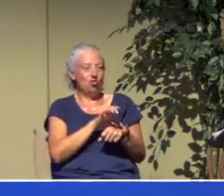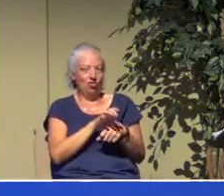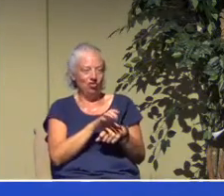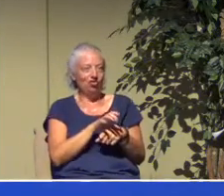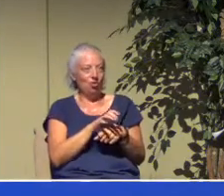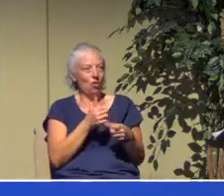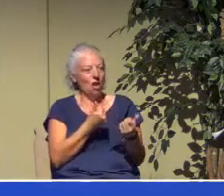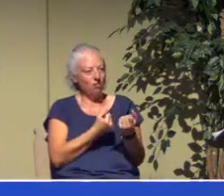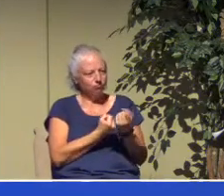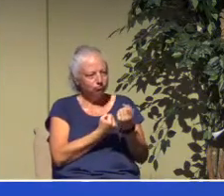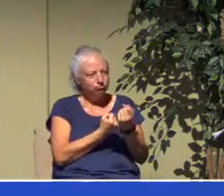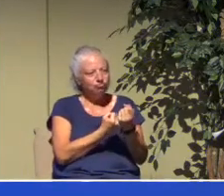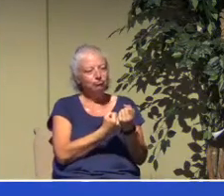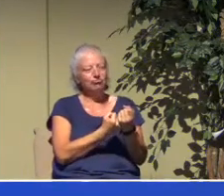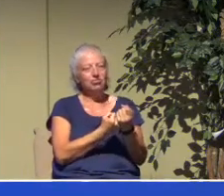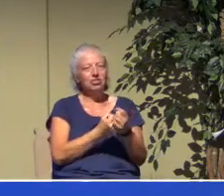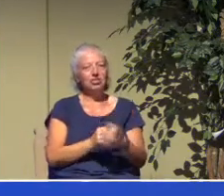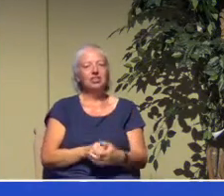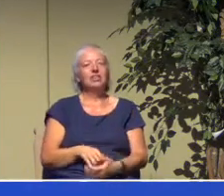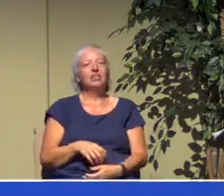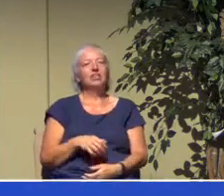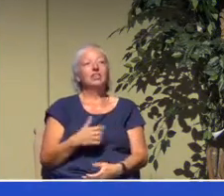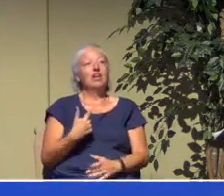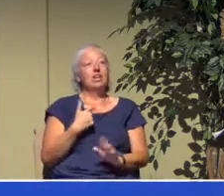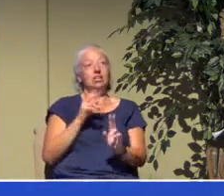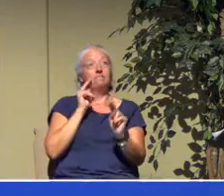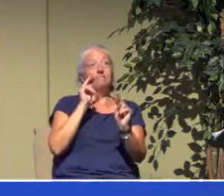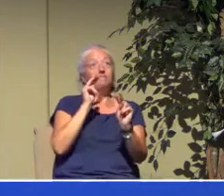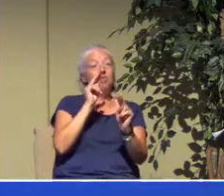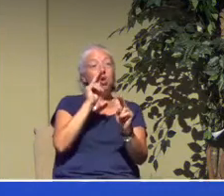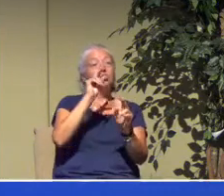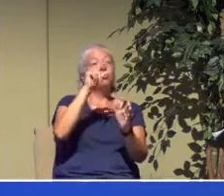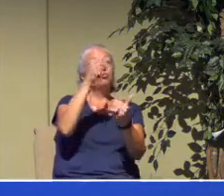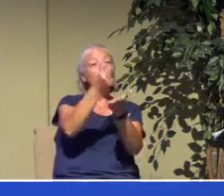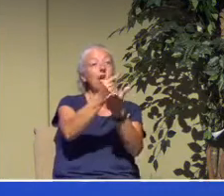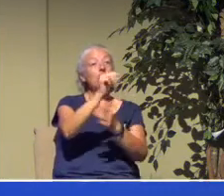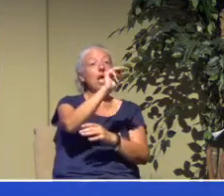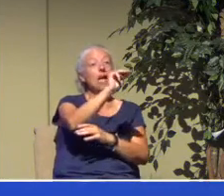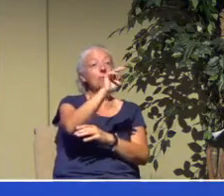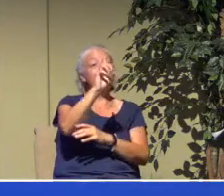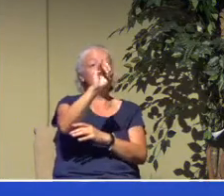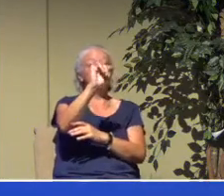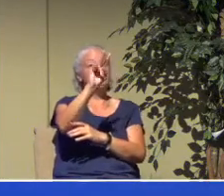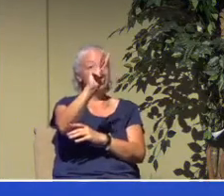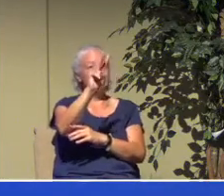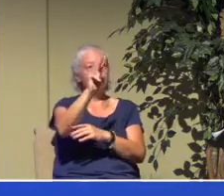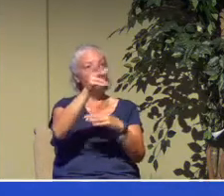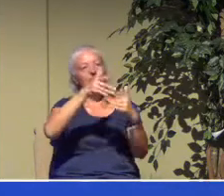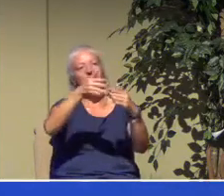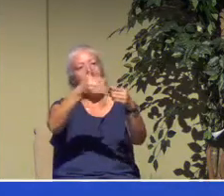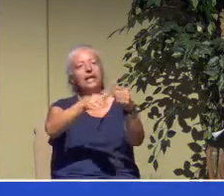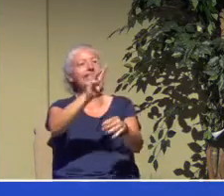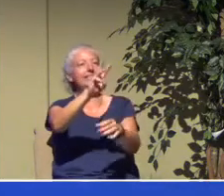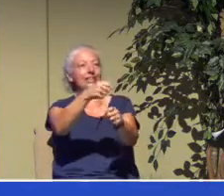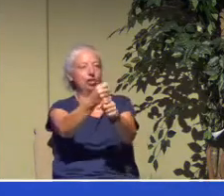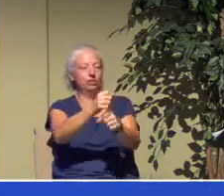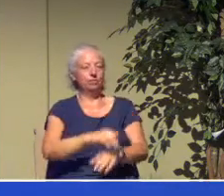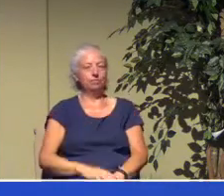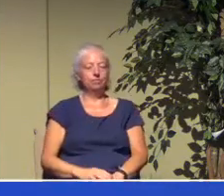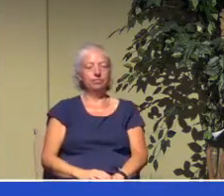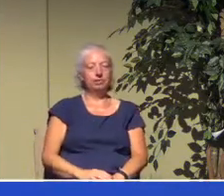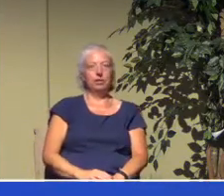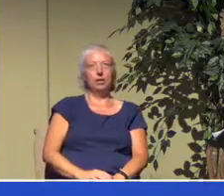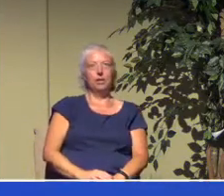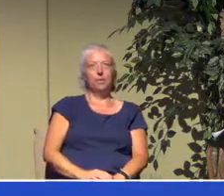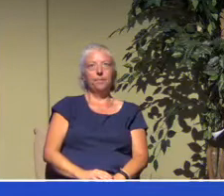body there. But with the hope of graduating with an MDiv degree in 6 years. And so after that, after 4 years